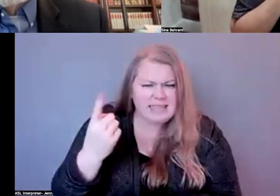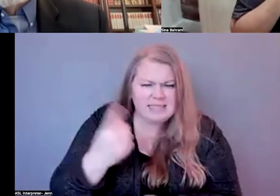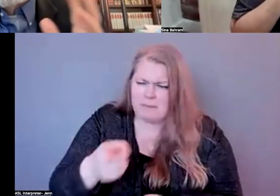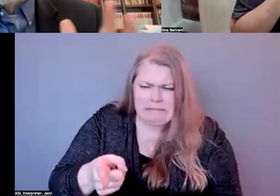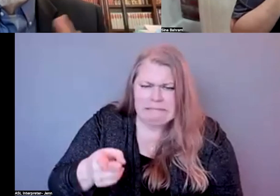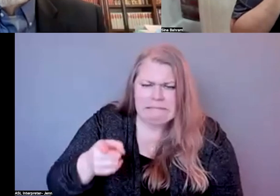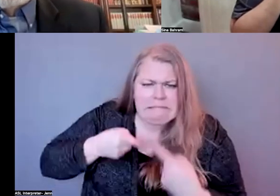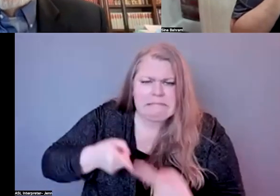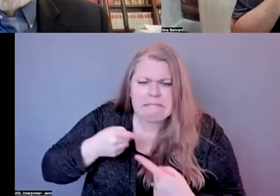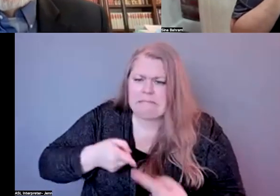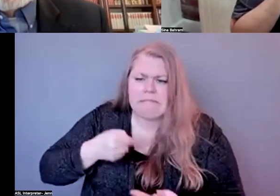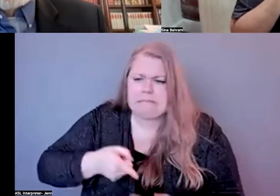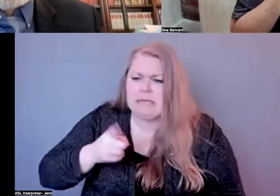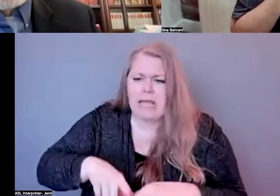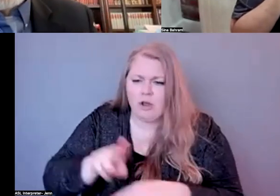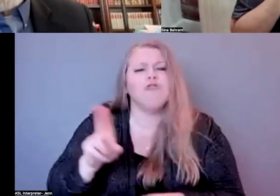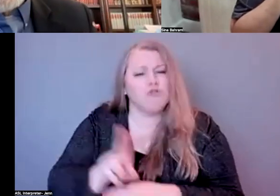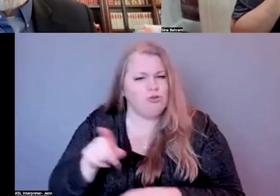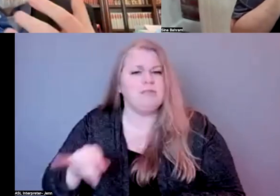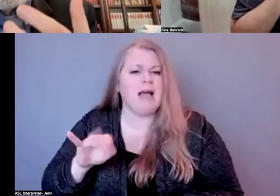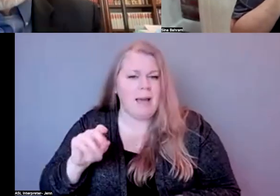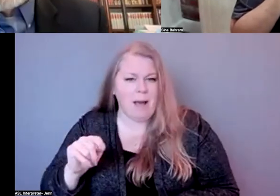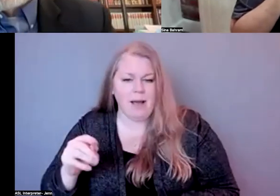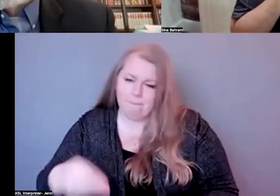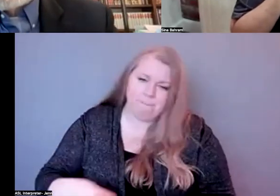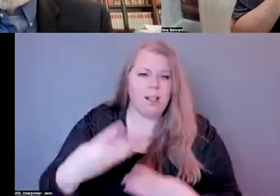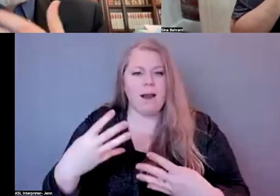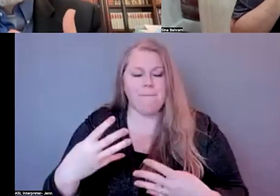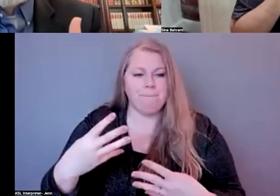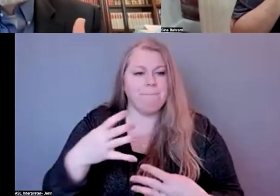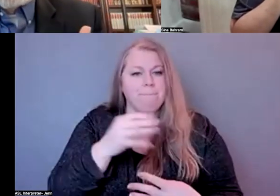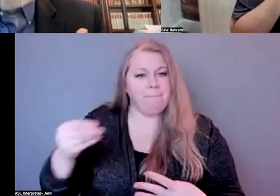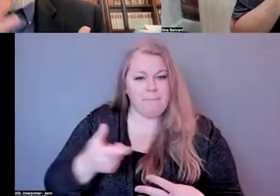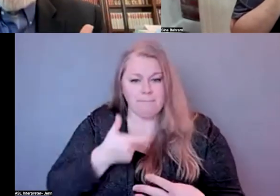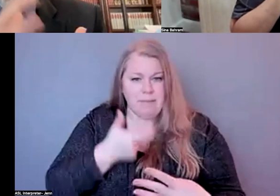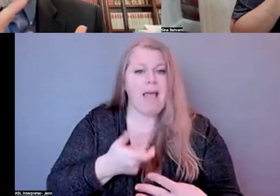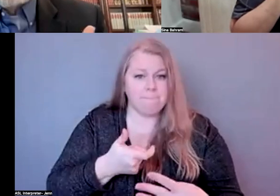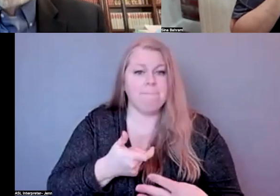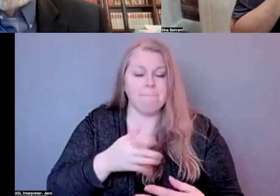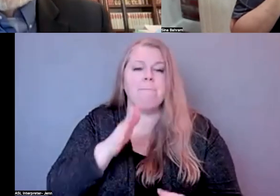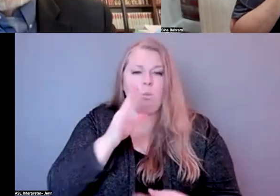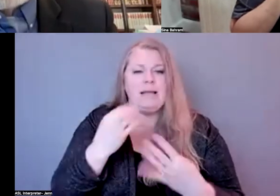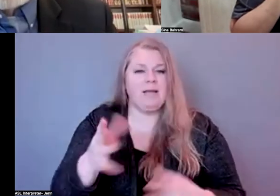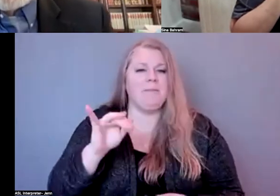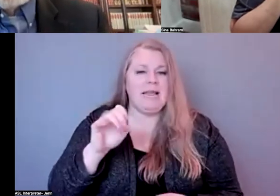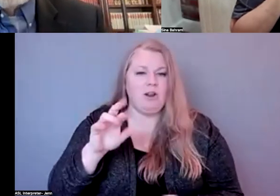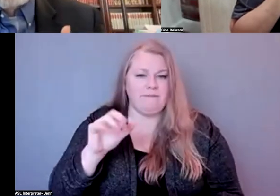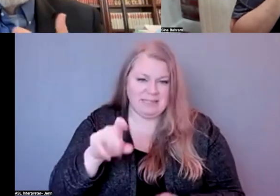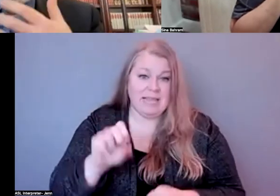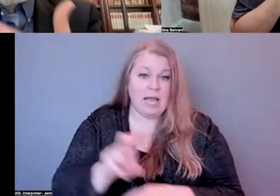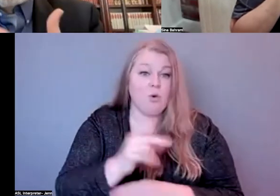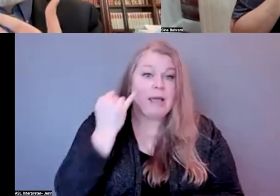use, they can use this. They pull it up, they aim it at it, and it gives them an interface they can use. If they're